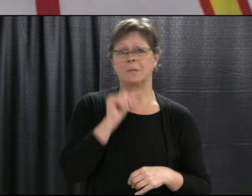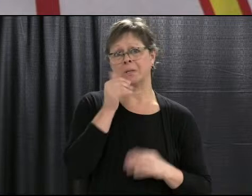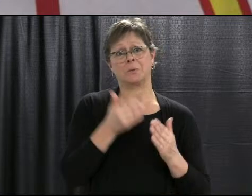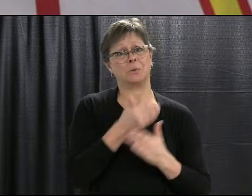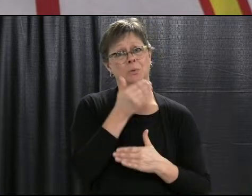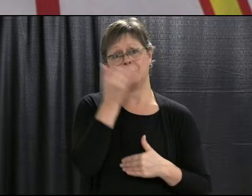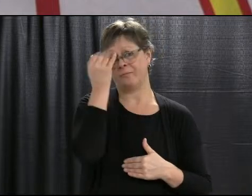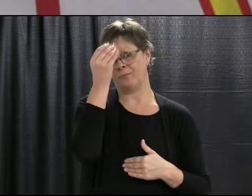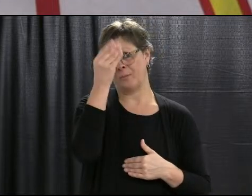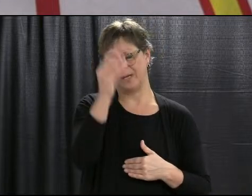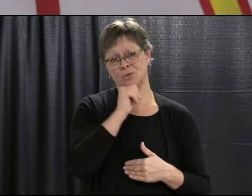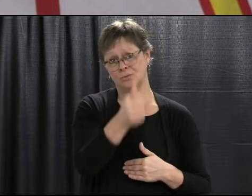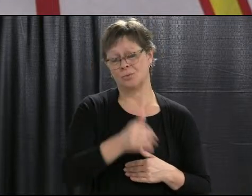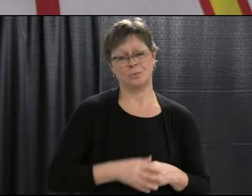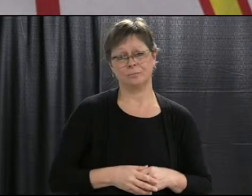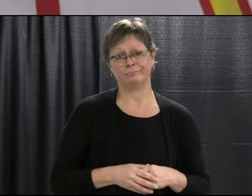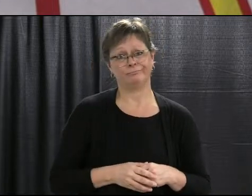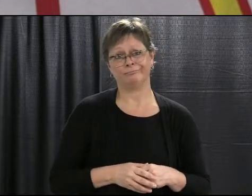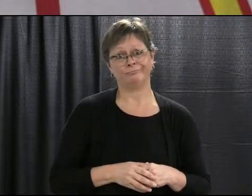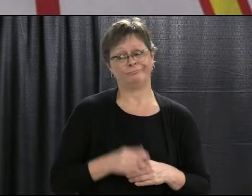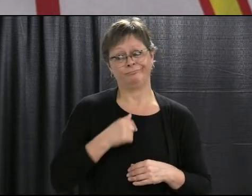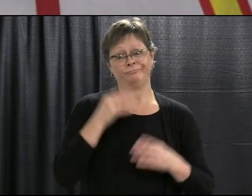story. If